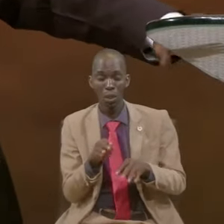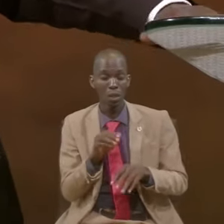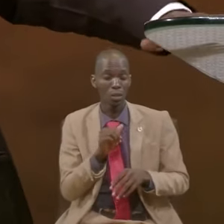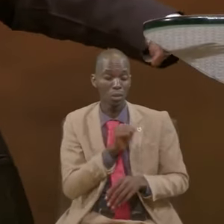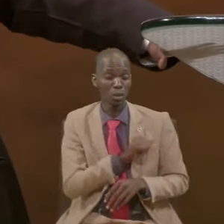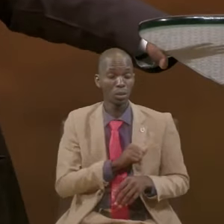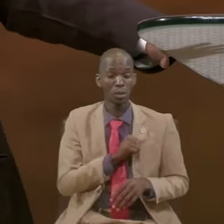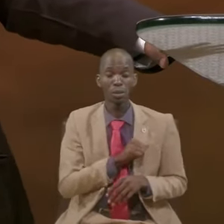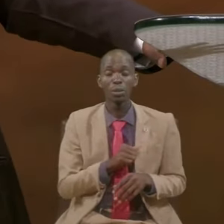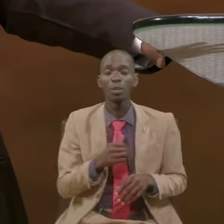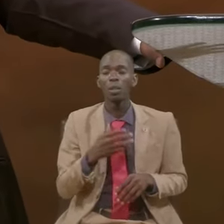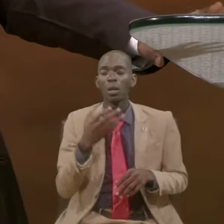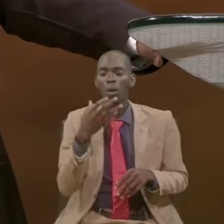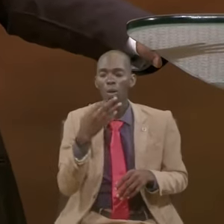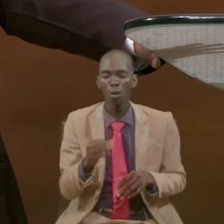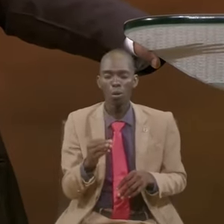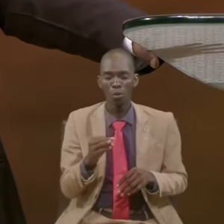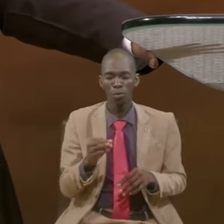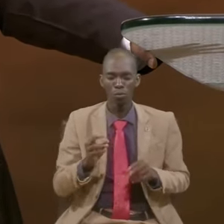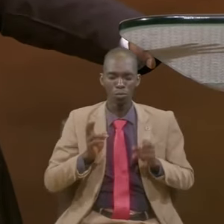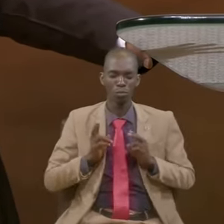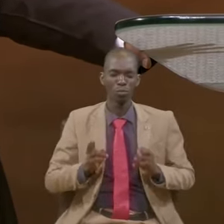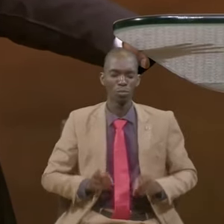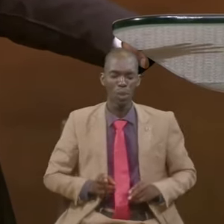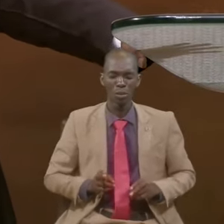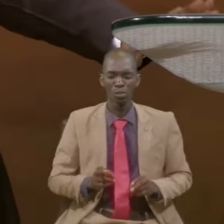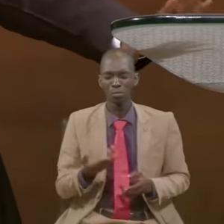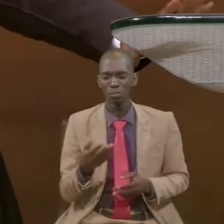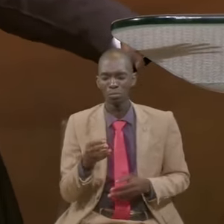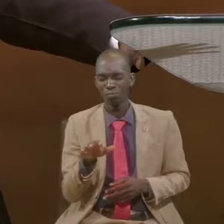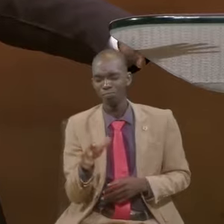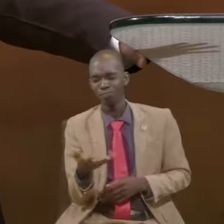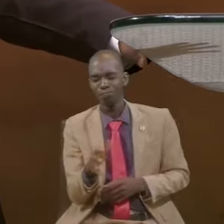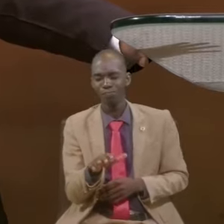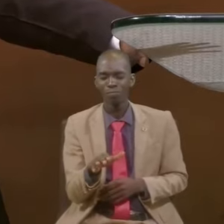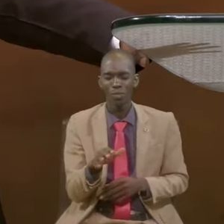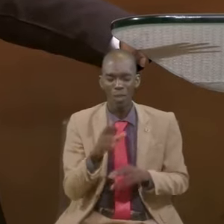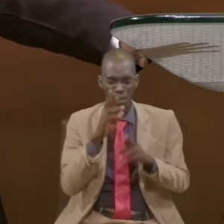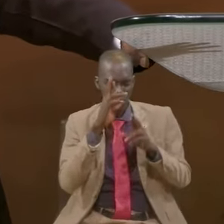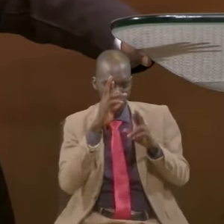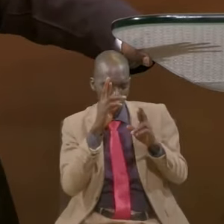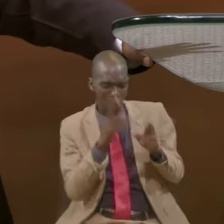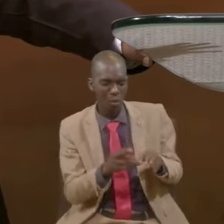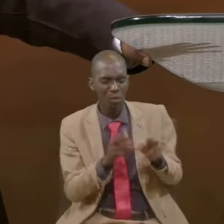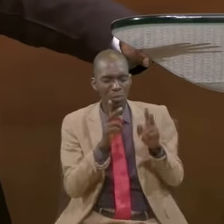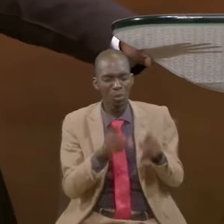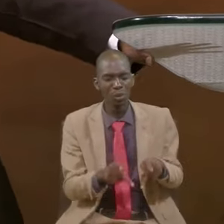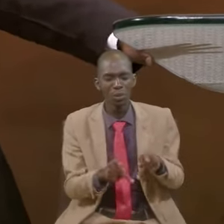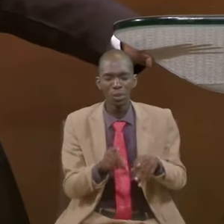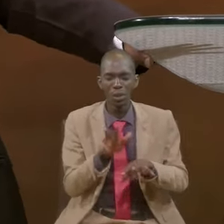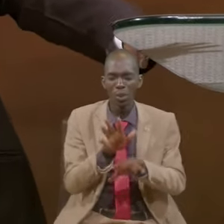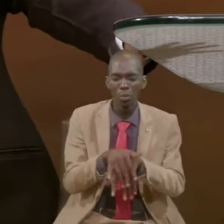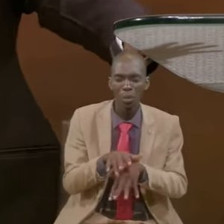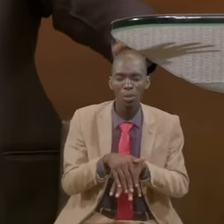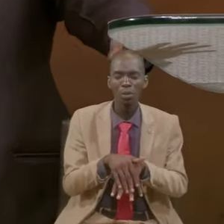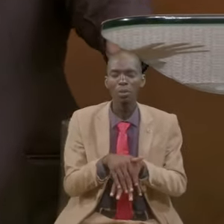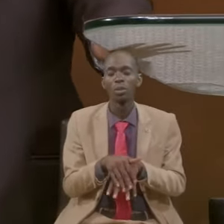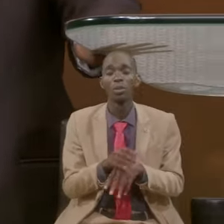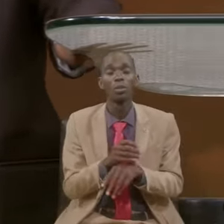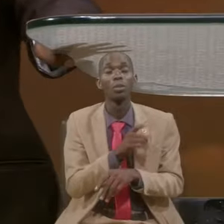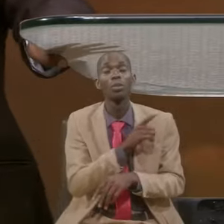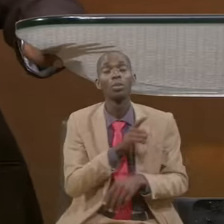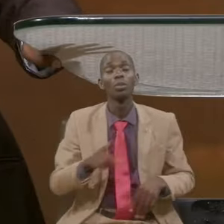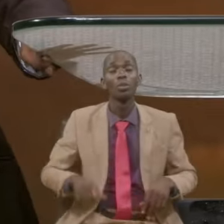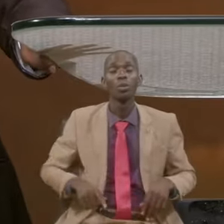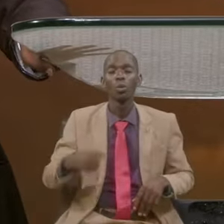of men, partiality, respect of persons, hypocrisy, Lord,